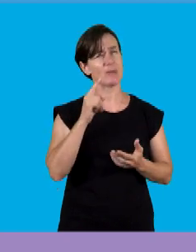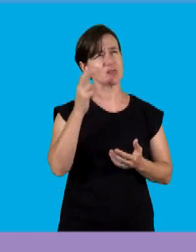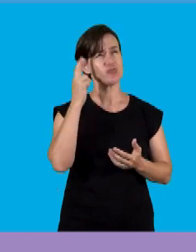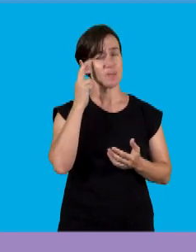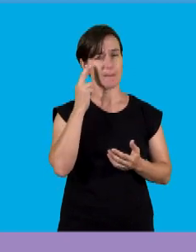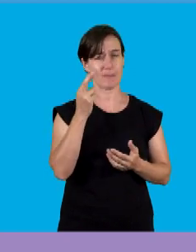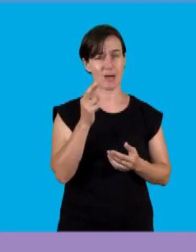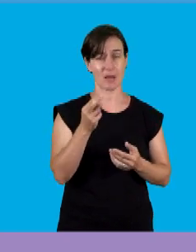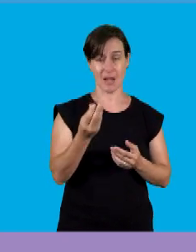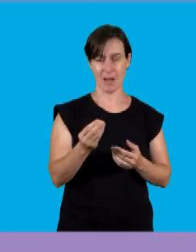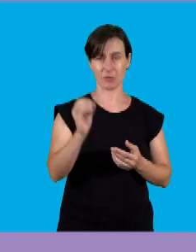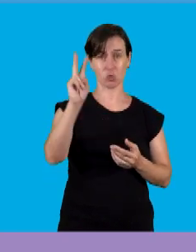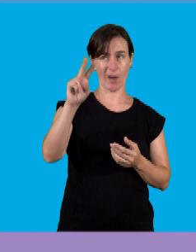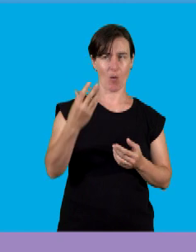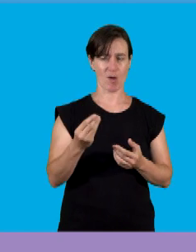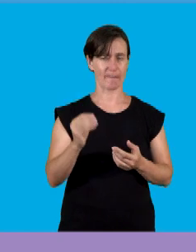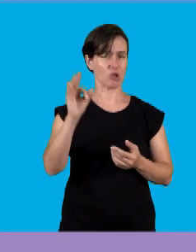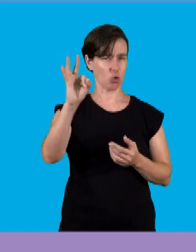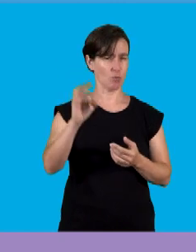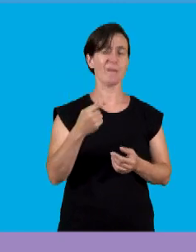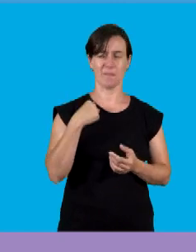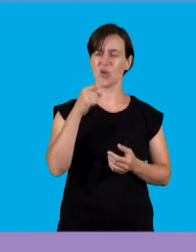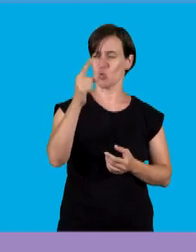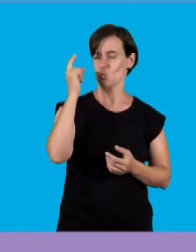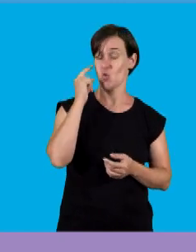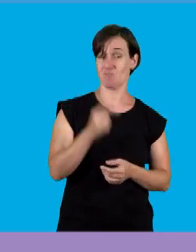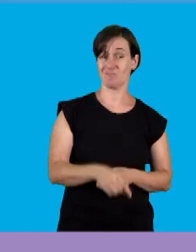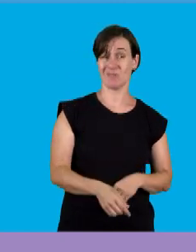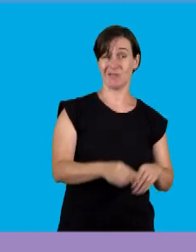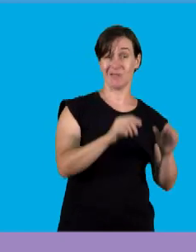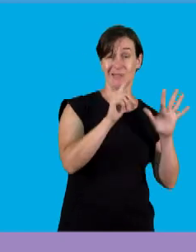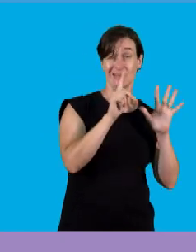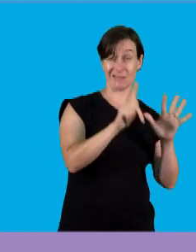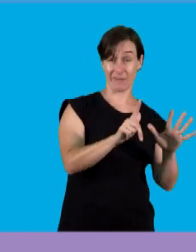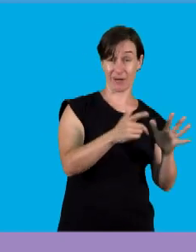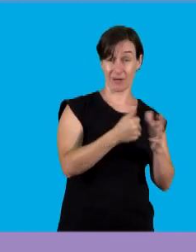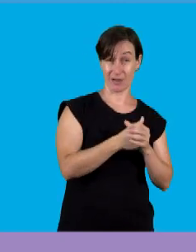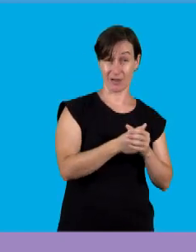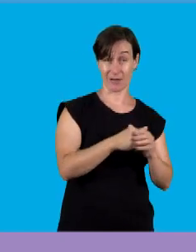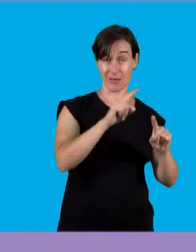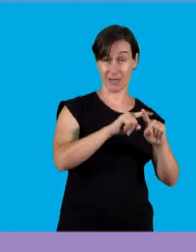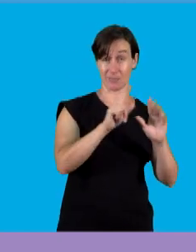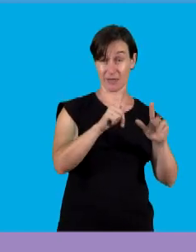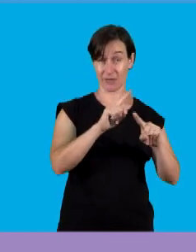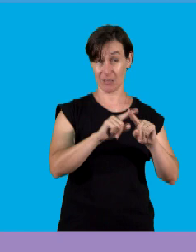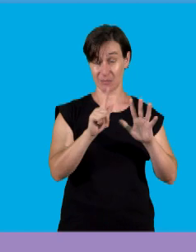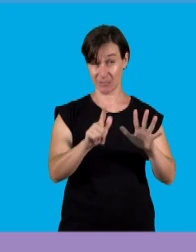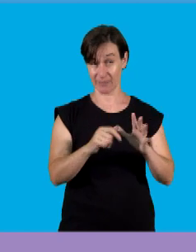cube numbers. And I believe you know that 7 exponent 3 is going to give